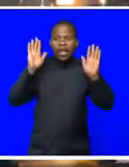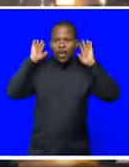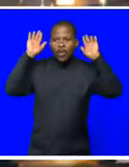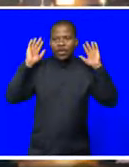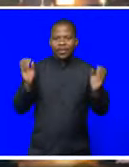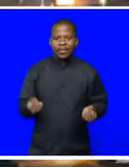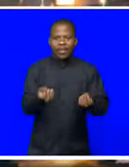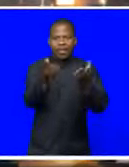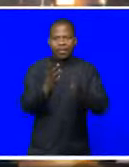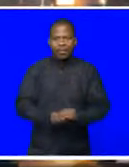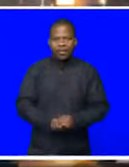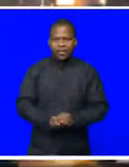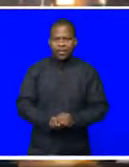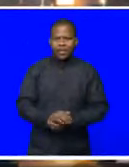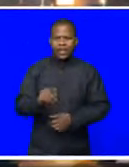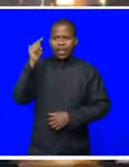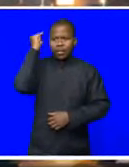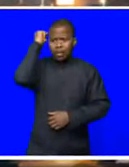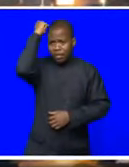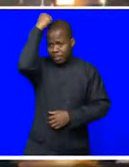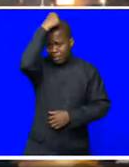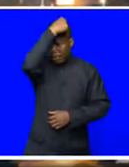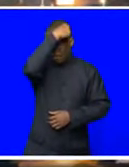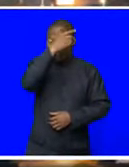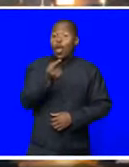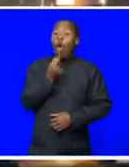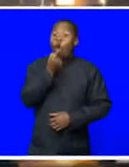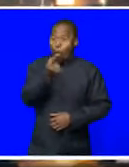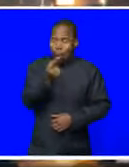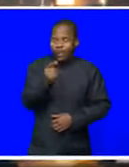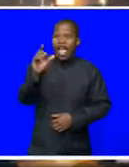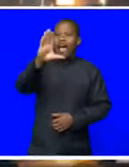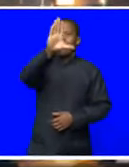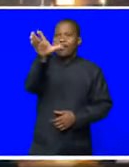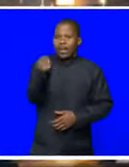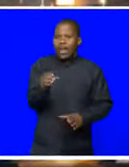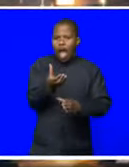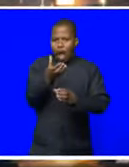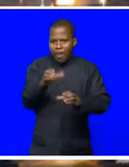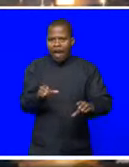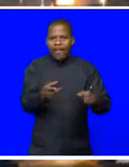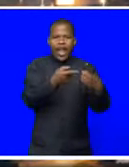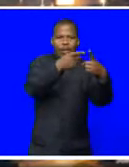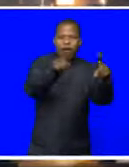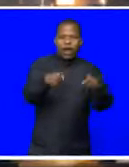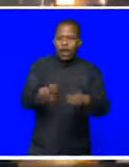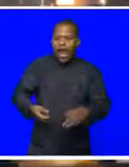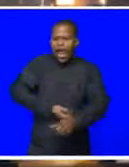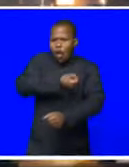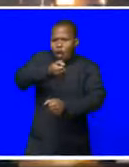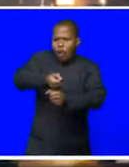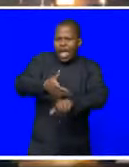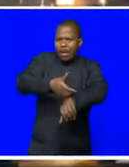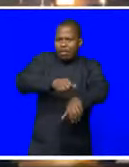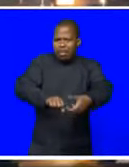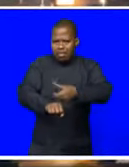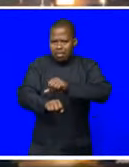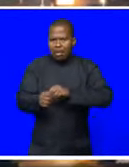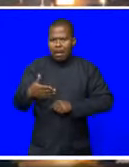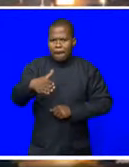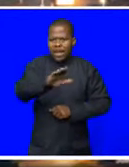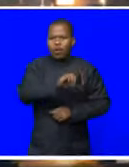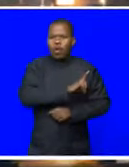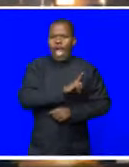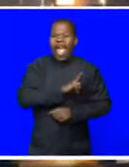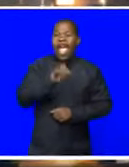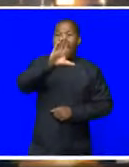And now the news in detail. His Majesty King Eswatini III says African nations have to work hard in order to ensure the success of the